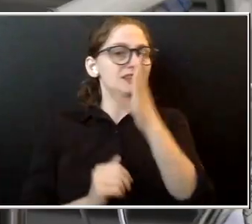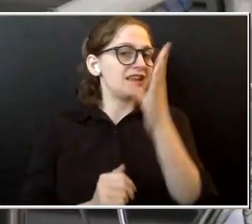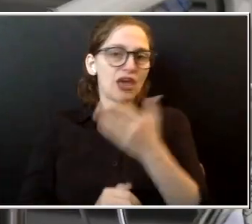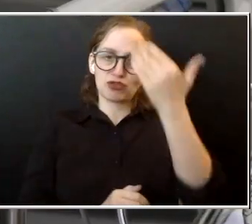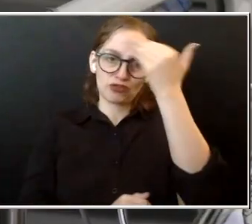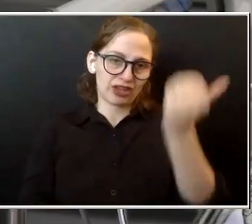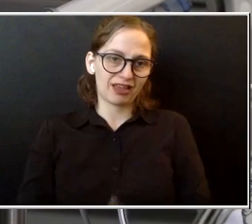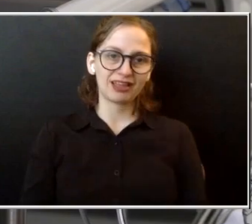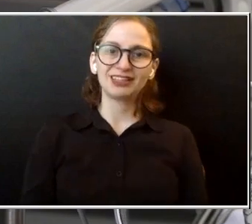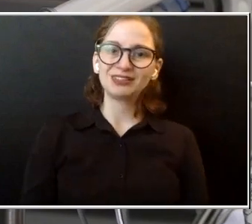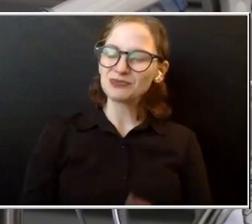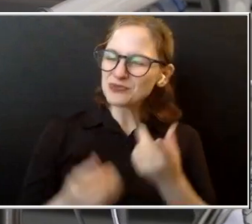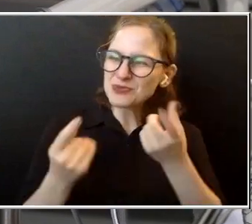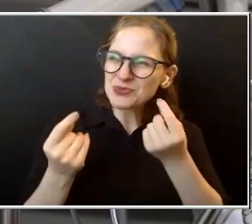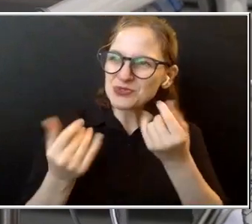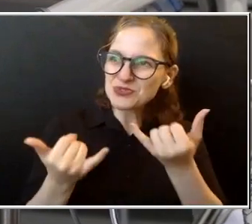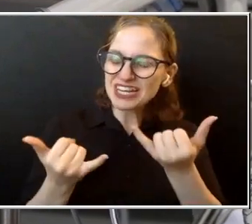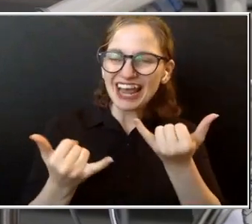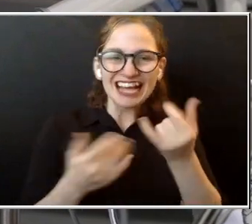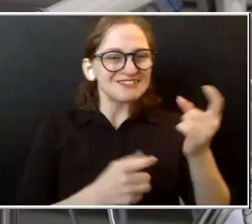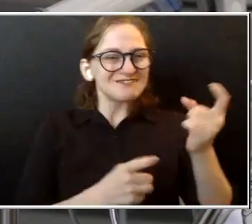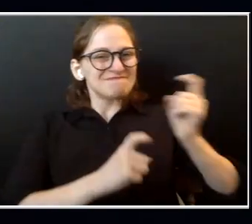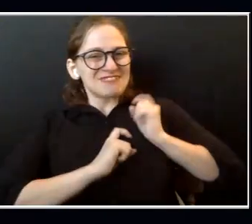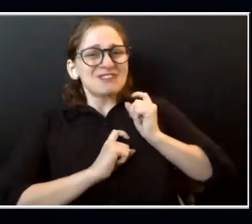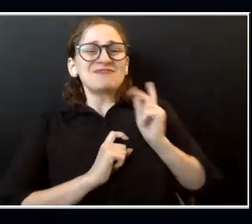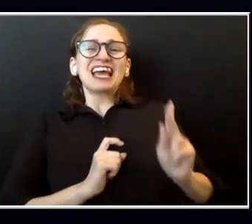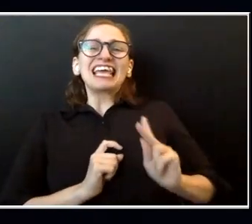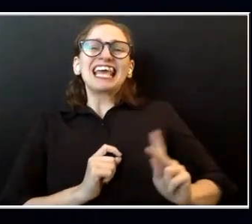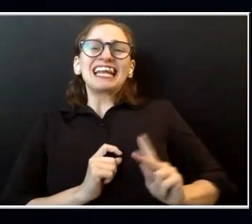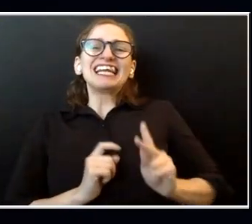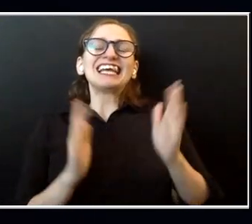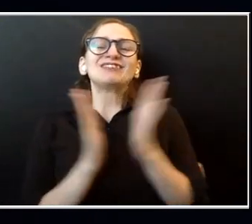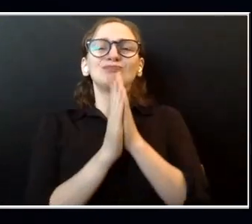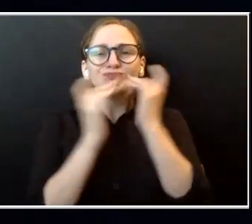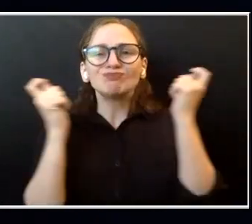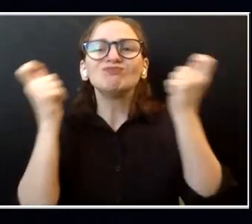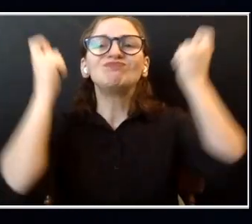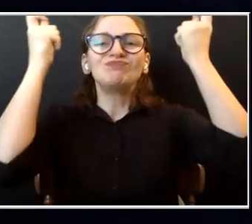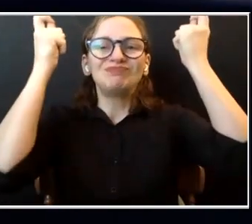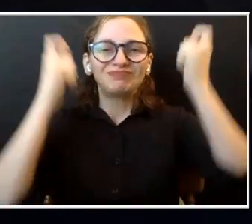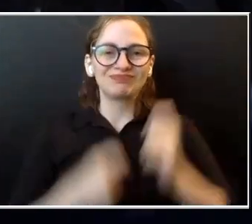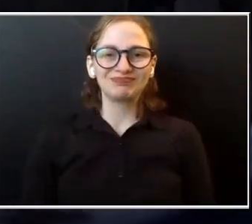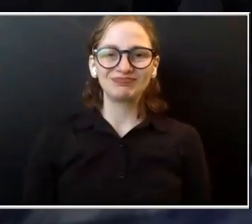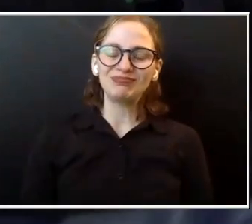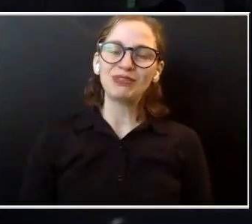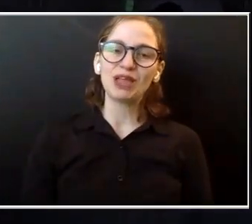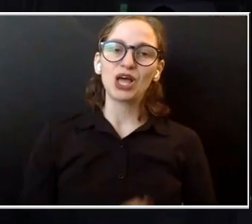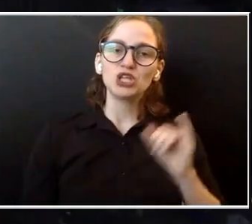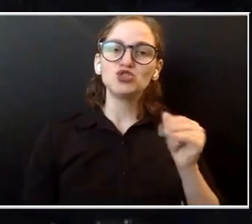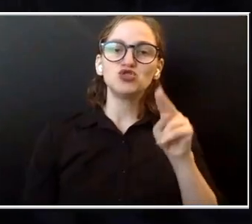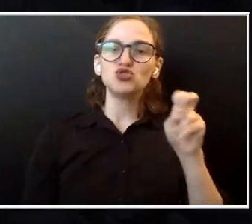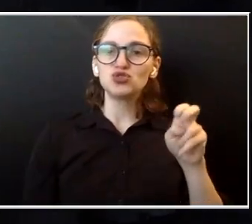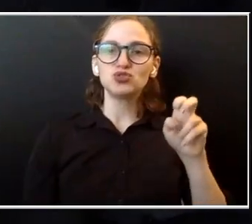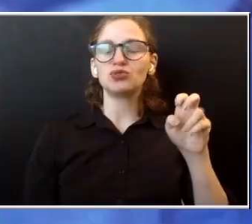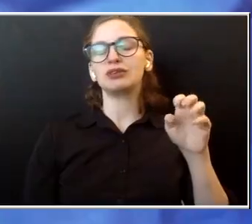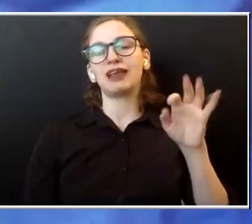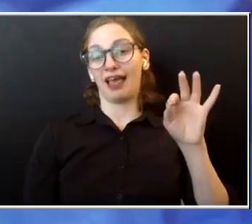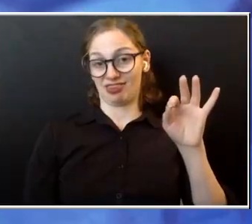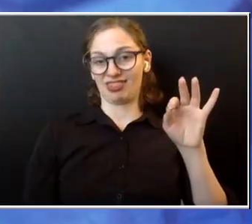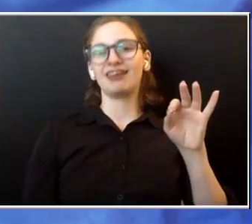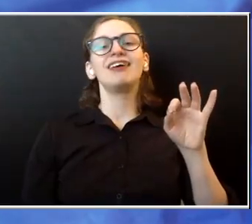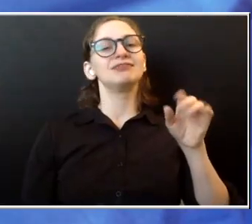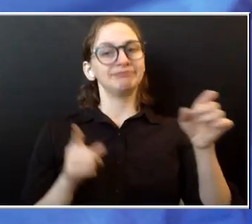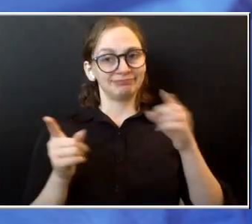me a kidney. Hallelujah. On June 9th, Cindy and Stephen underwent successful surgeries,